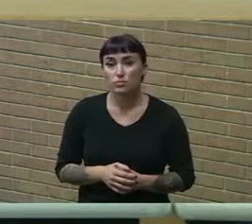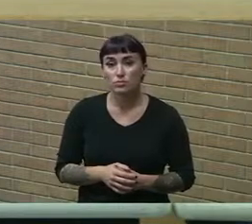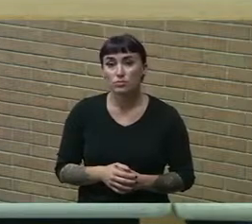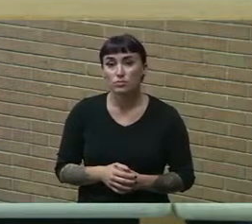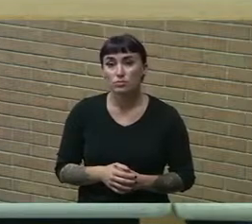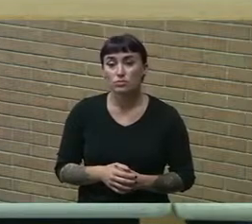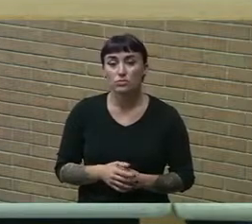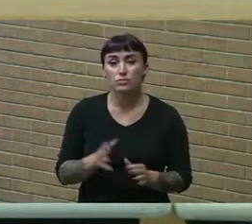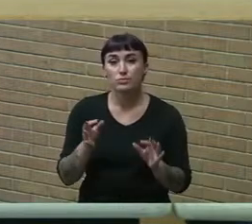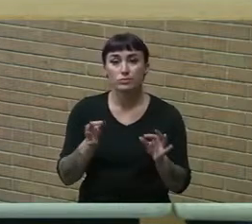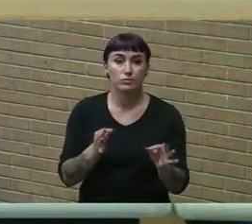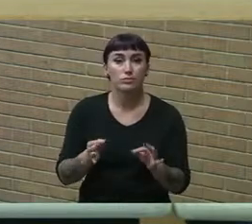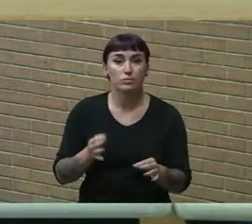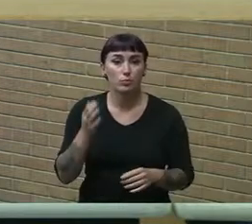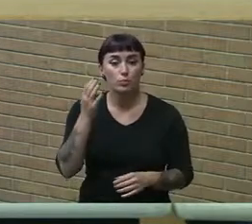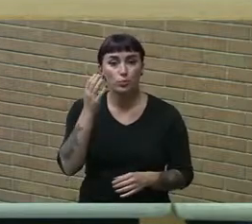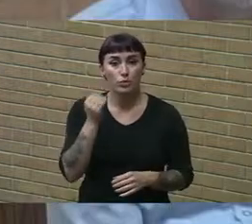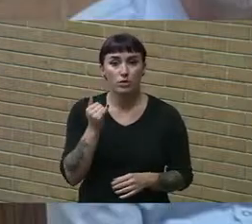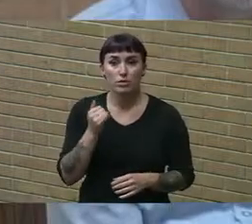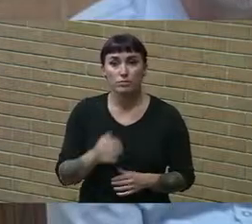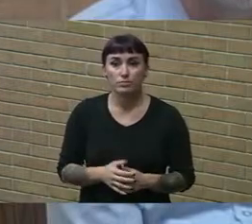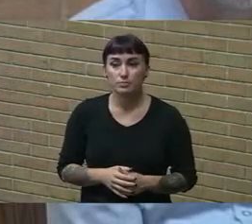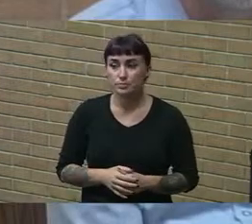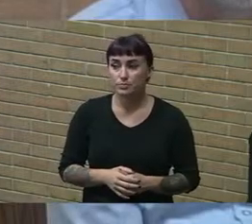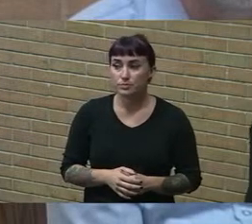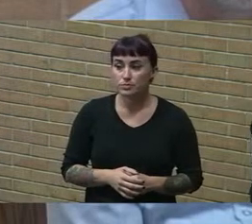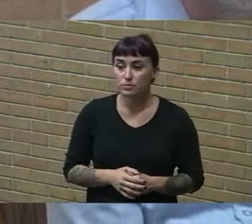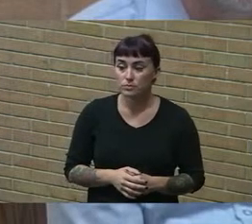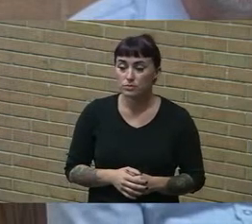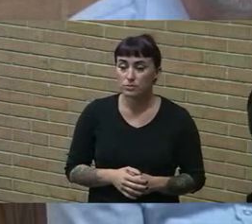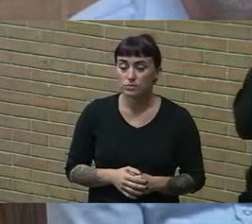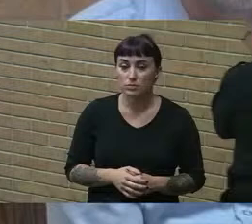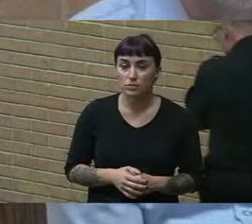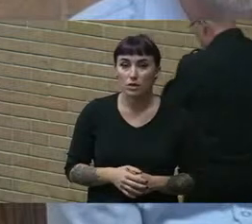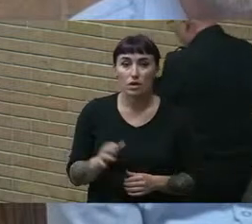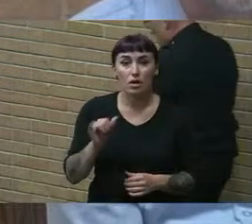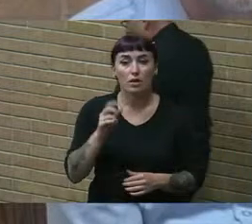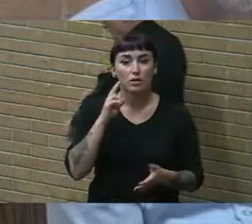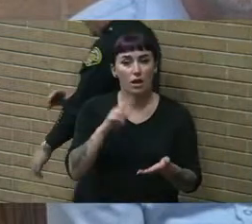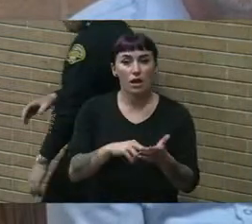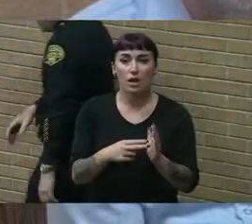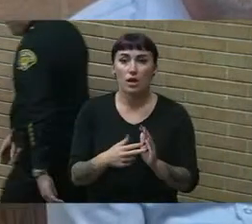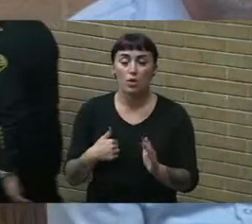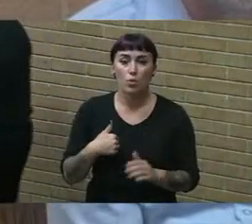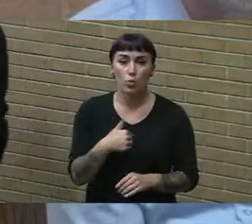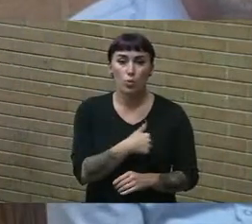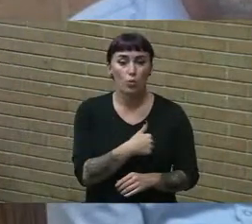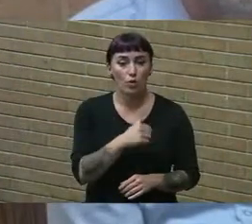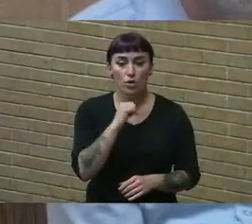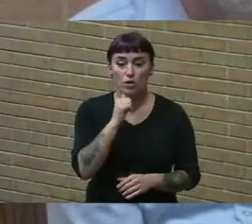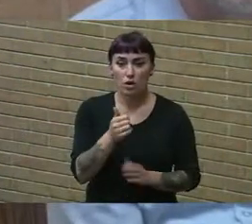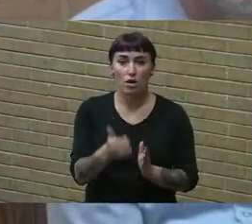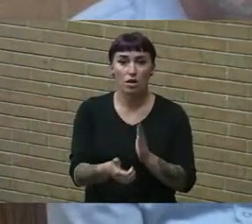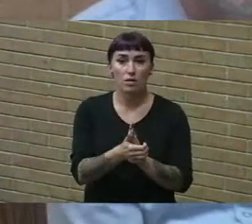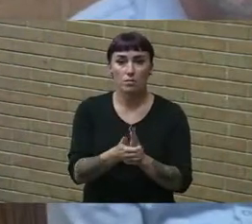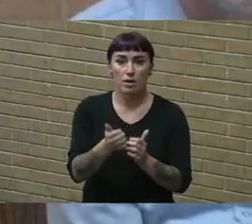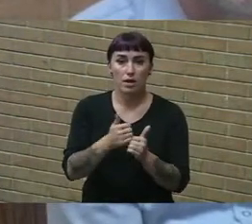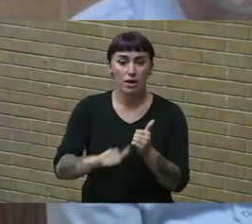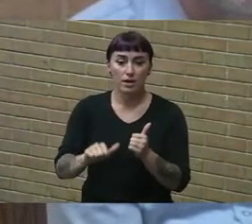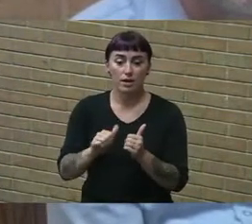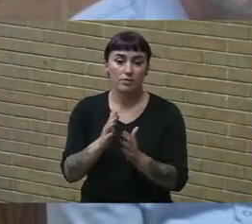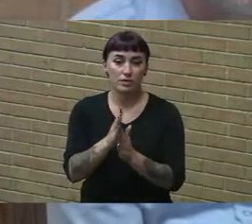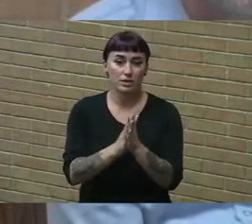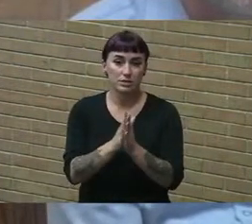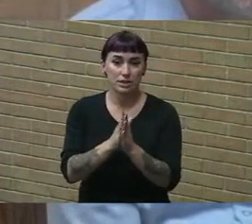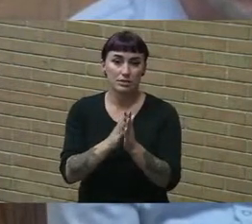backdrop as to why you're right? As I indicated, we are not seeking to amend any of the incentives